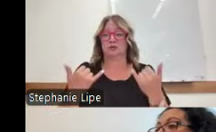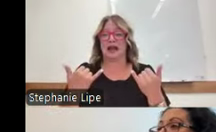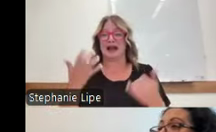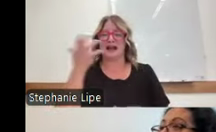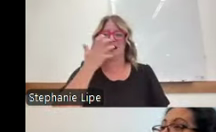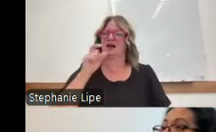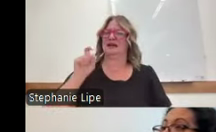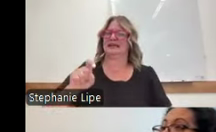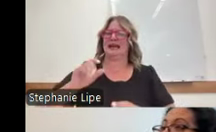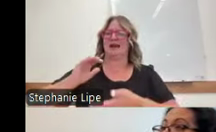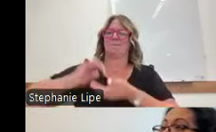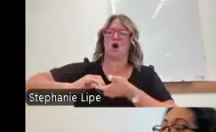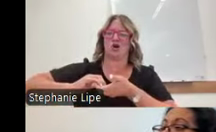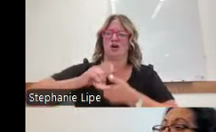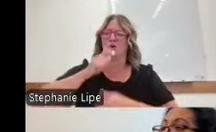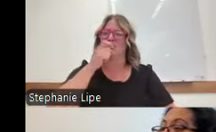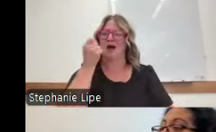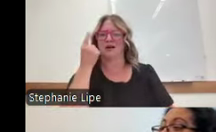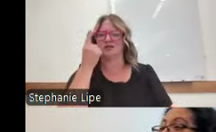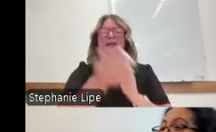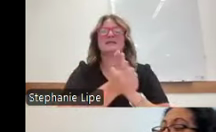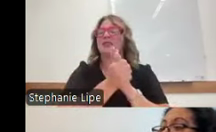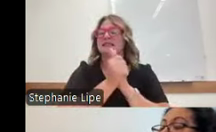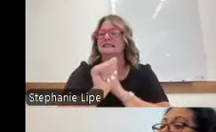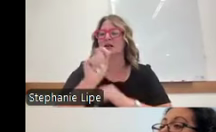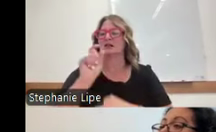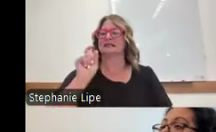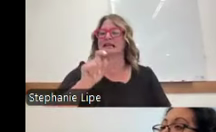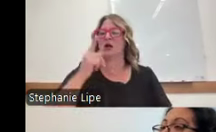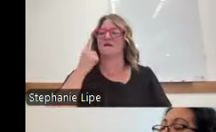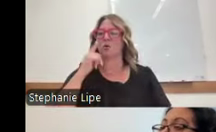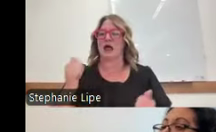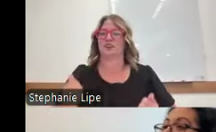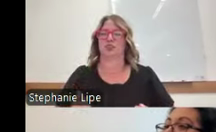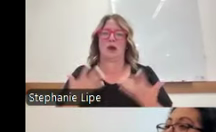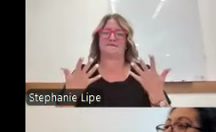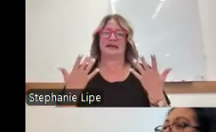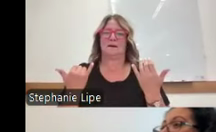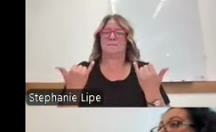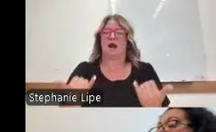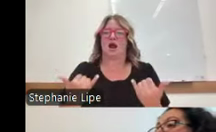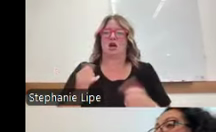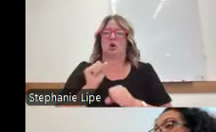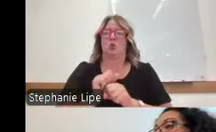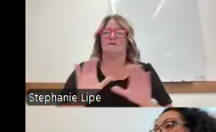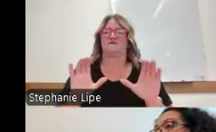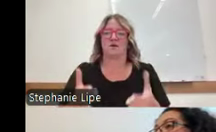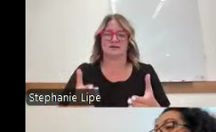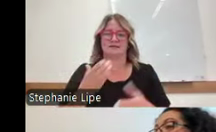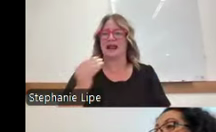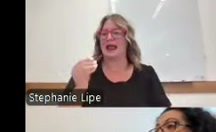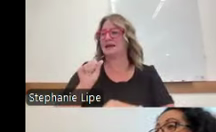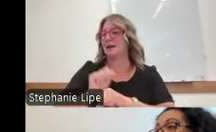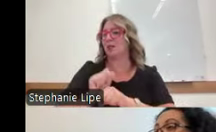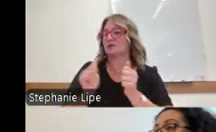For employers today, it seems to be a need for partnership to understand and be with the ones who need to